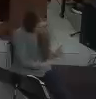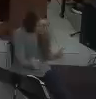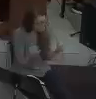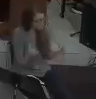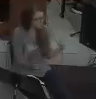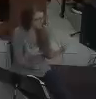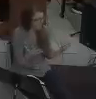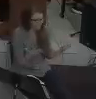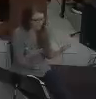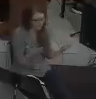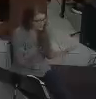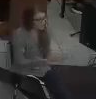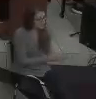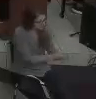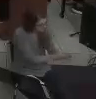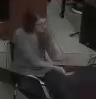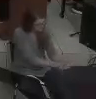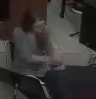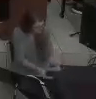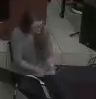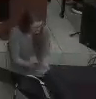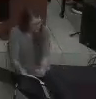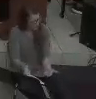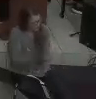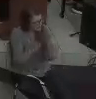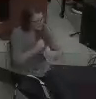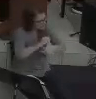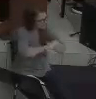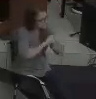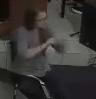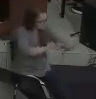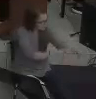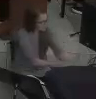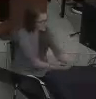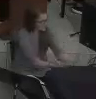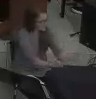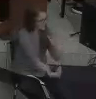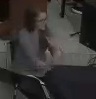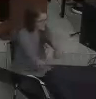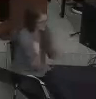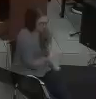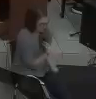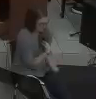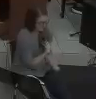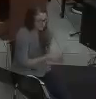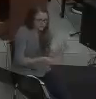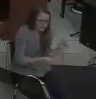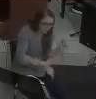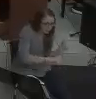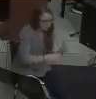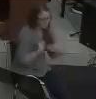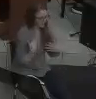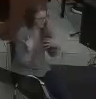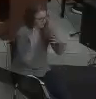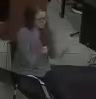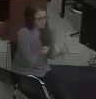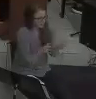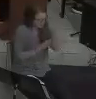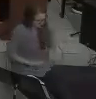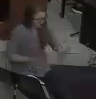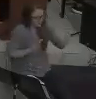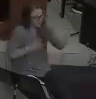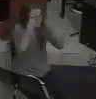more are offering resistance to the forces around us. Those who have the courage to go and stand in front of the White House even when they